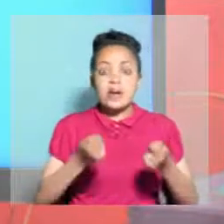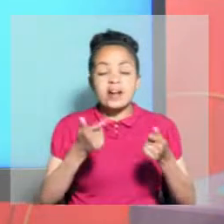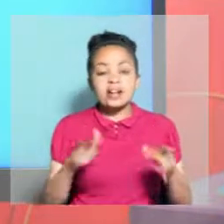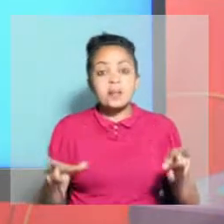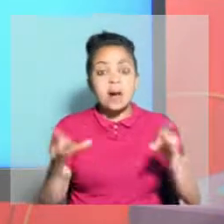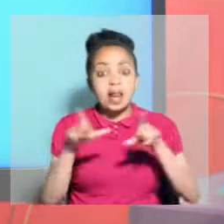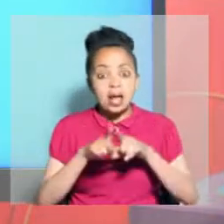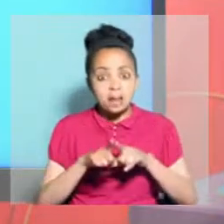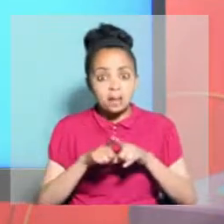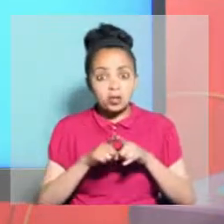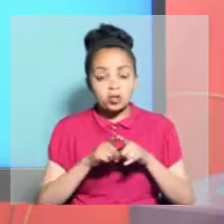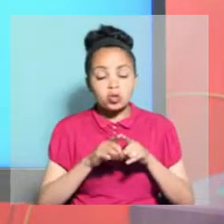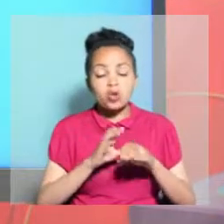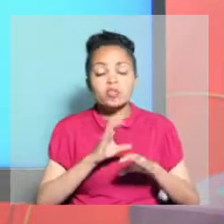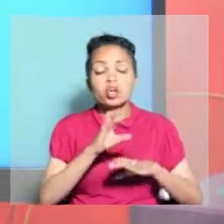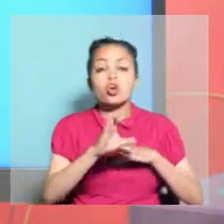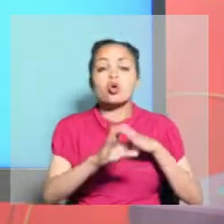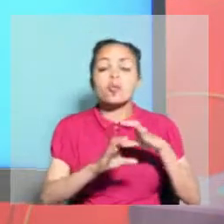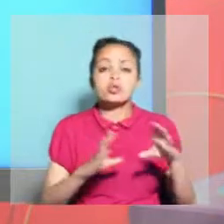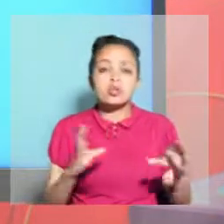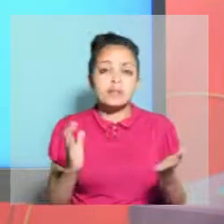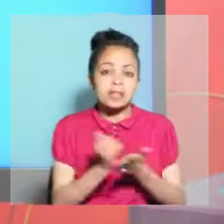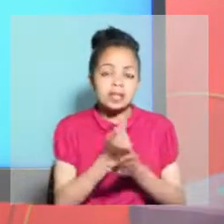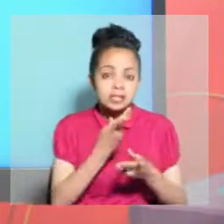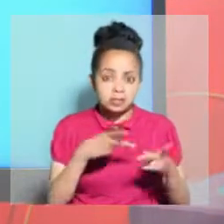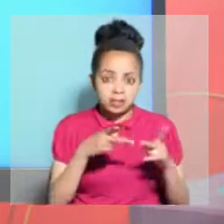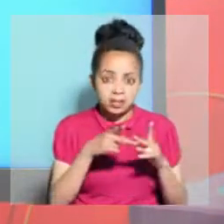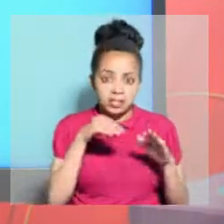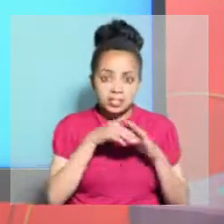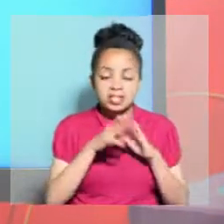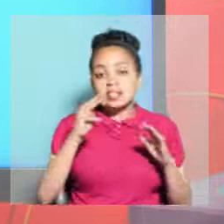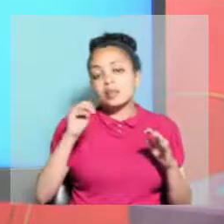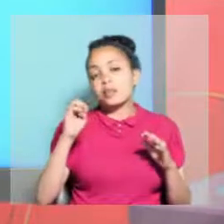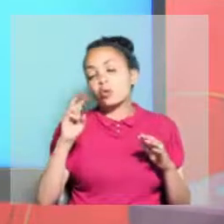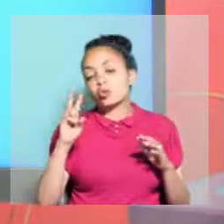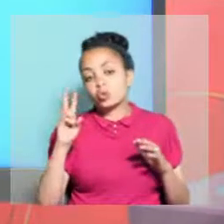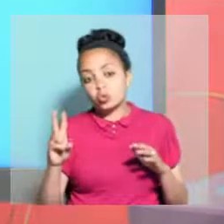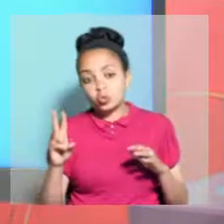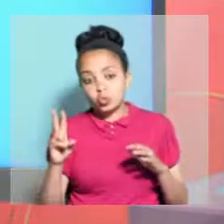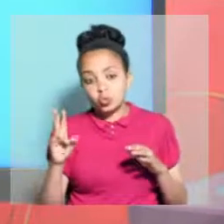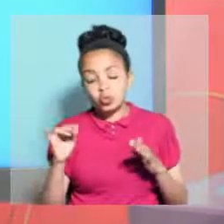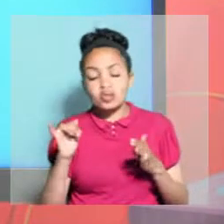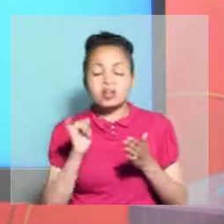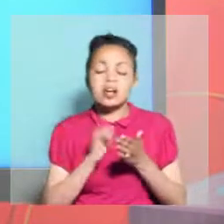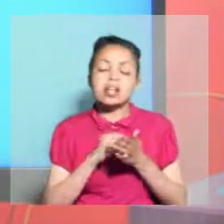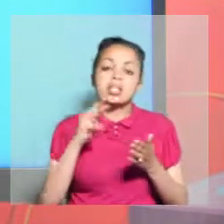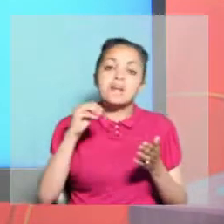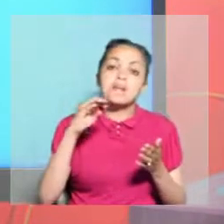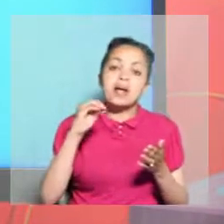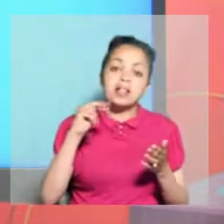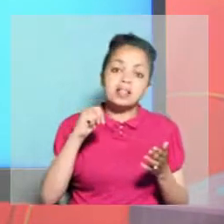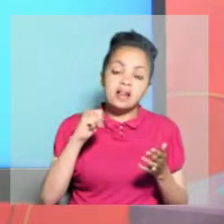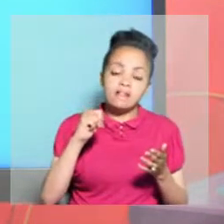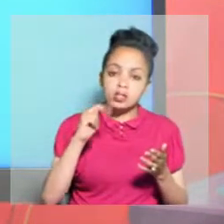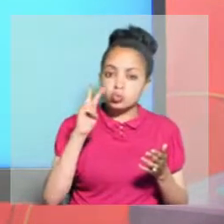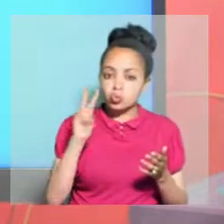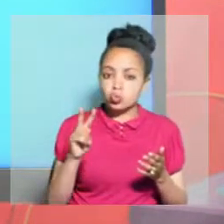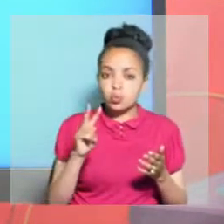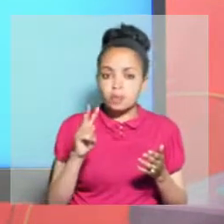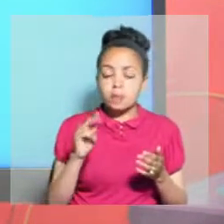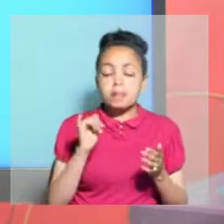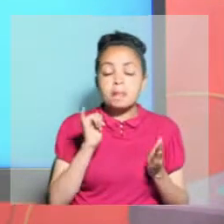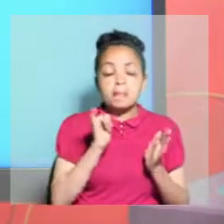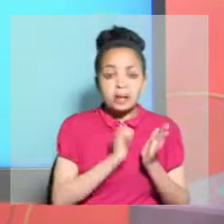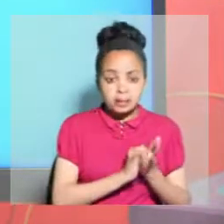of chromosome takes place during meiosis II at metaphase II.